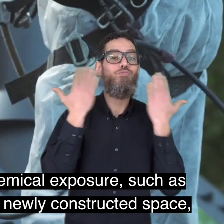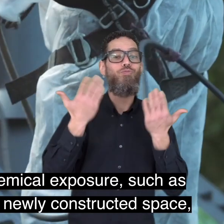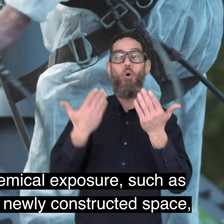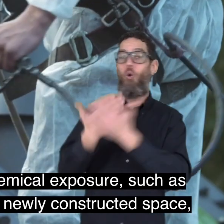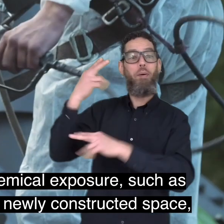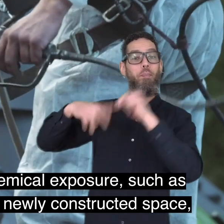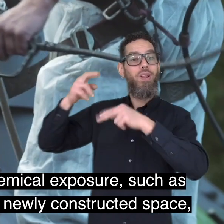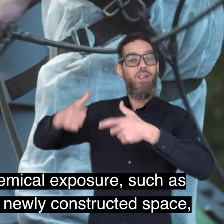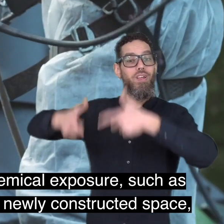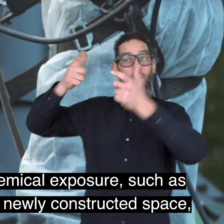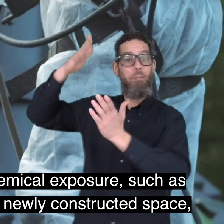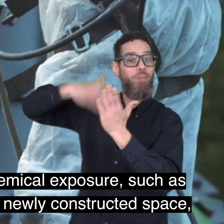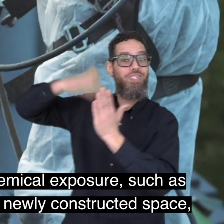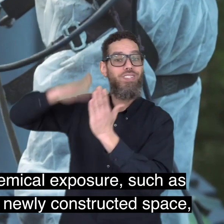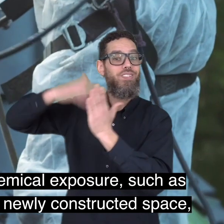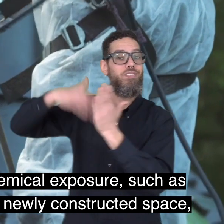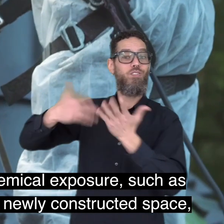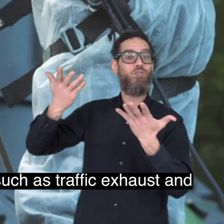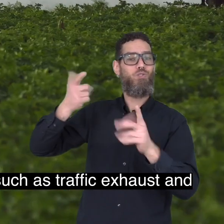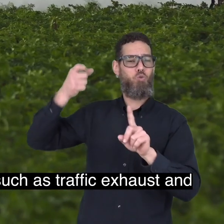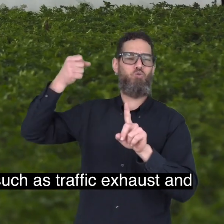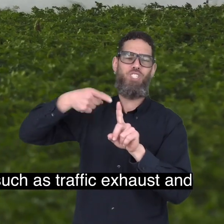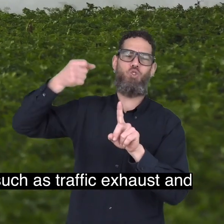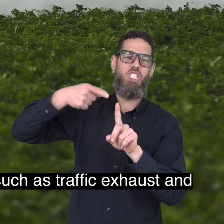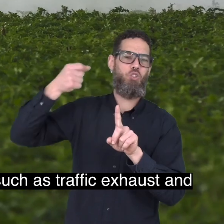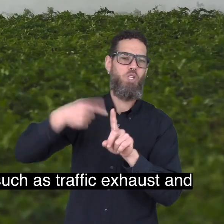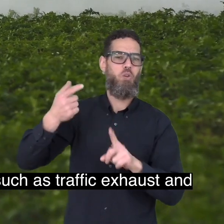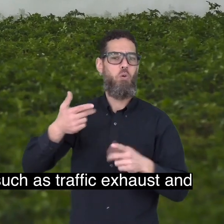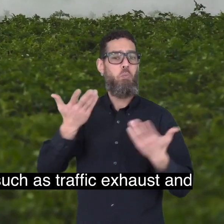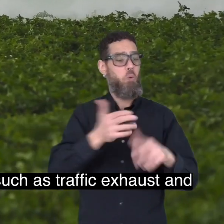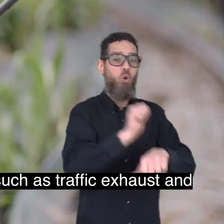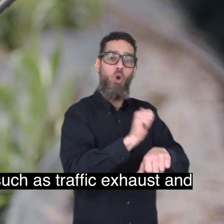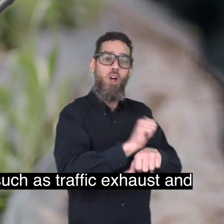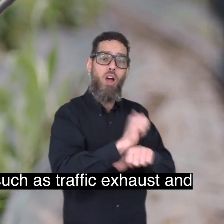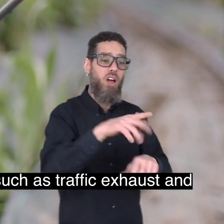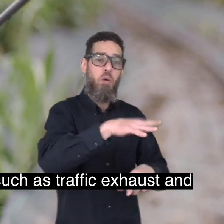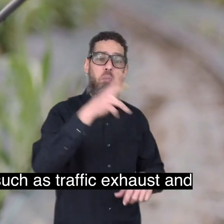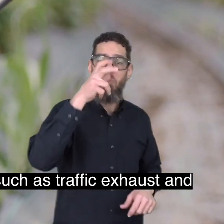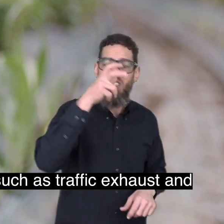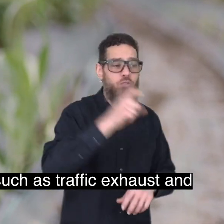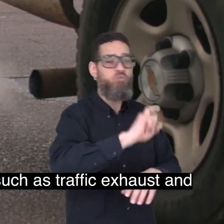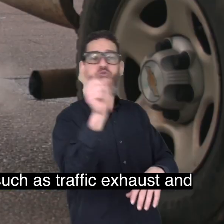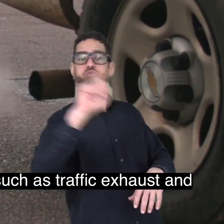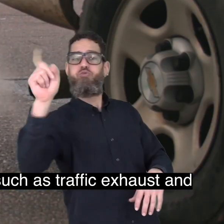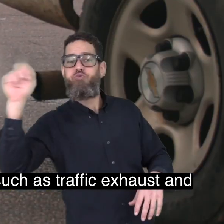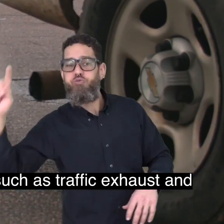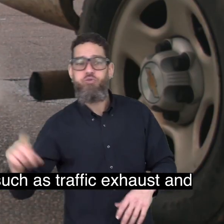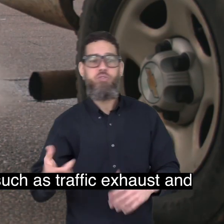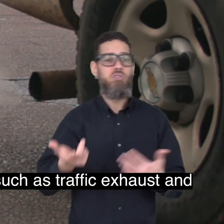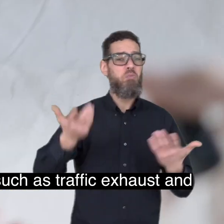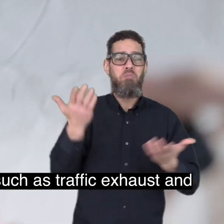history of chemical contamination, or being exposed to pesticides. Others react to exposures such as